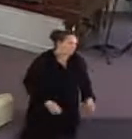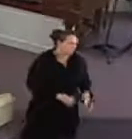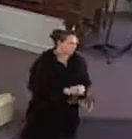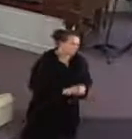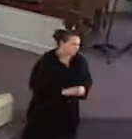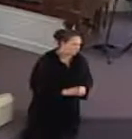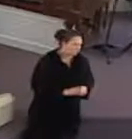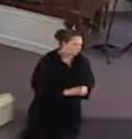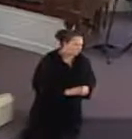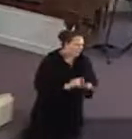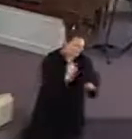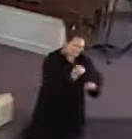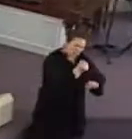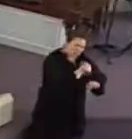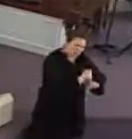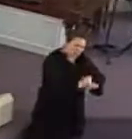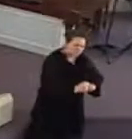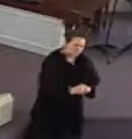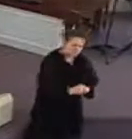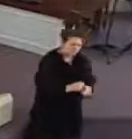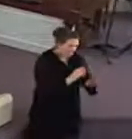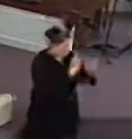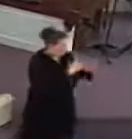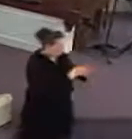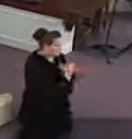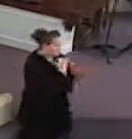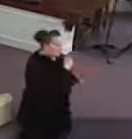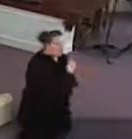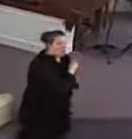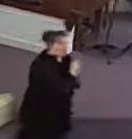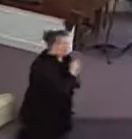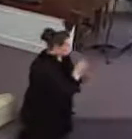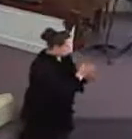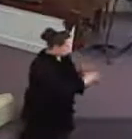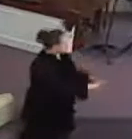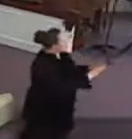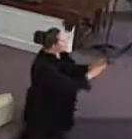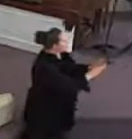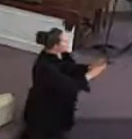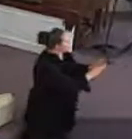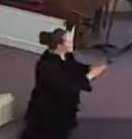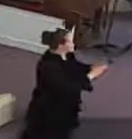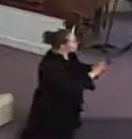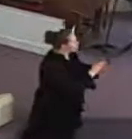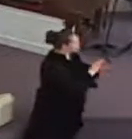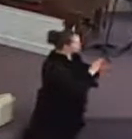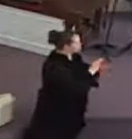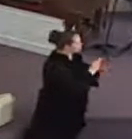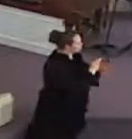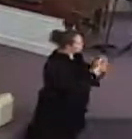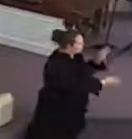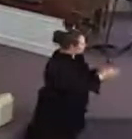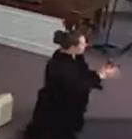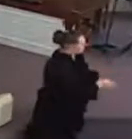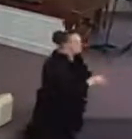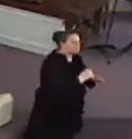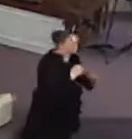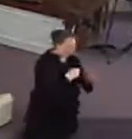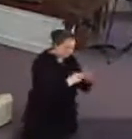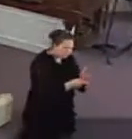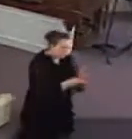And the person who was wrong deserves justice. And the person who wronged deserved justice. As a matter of fact, the truth of the matter is that